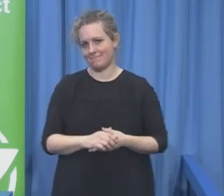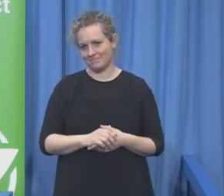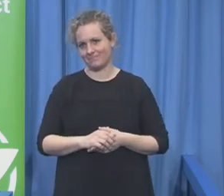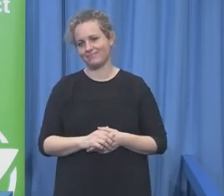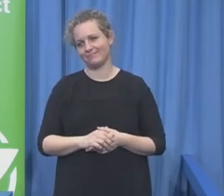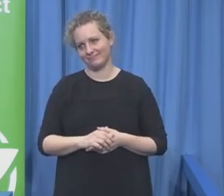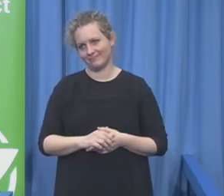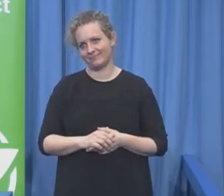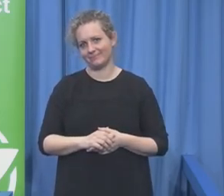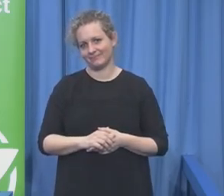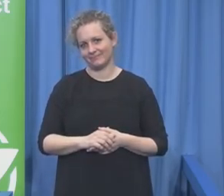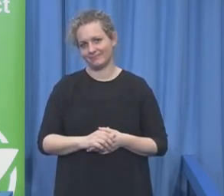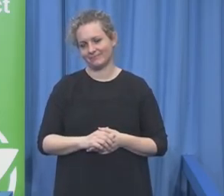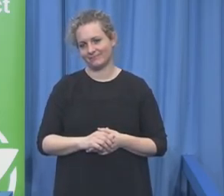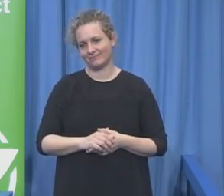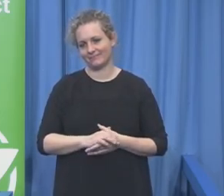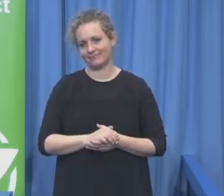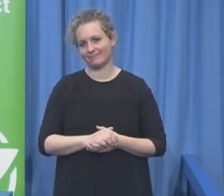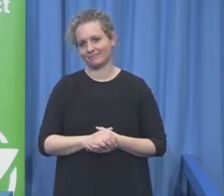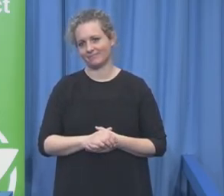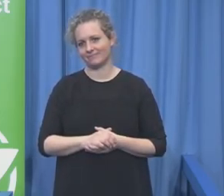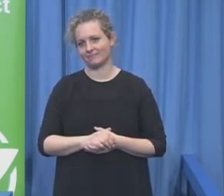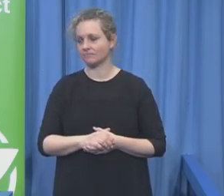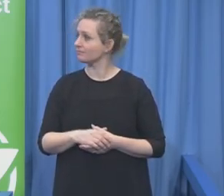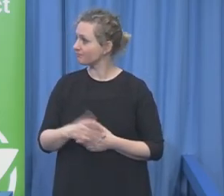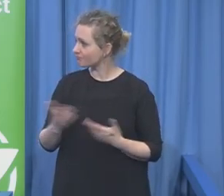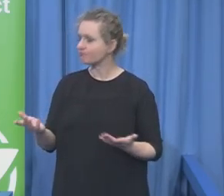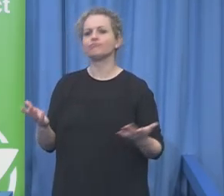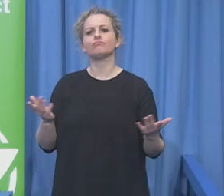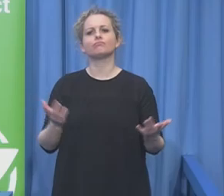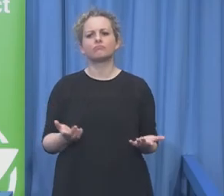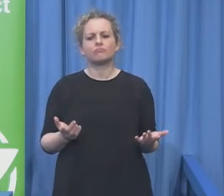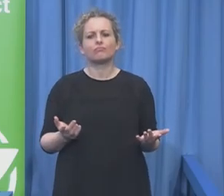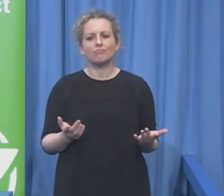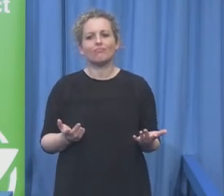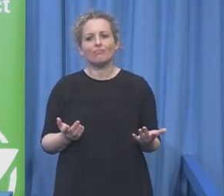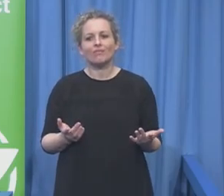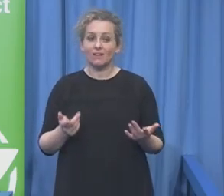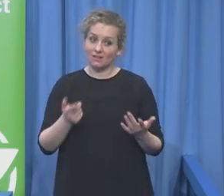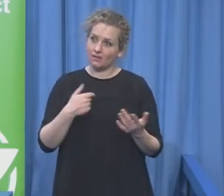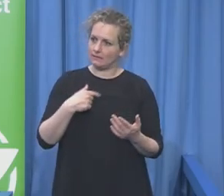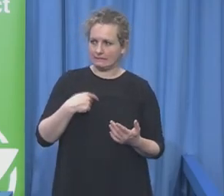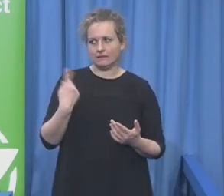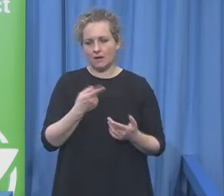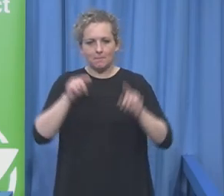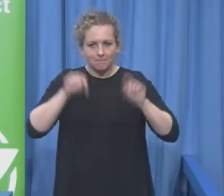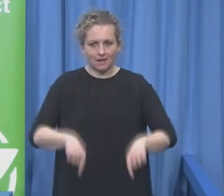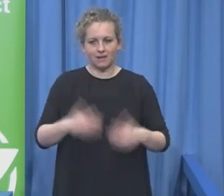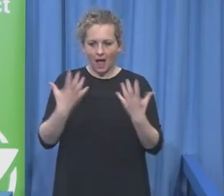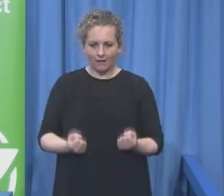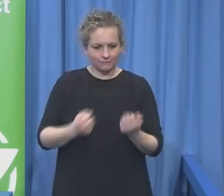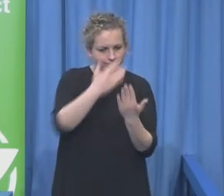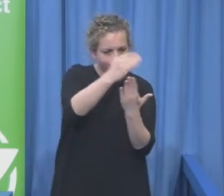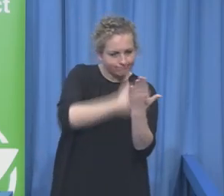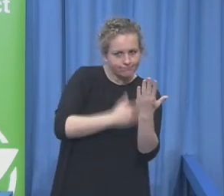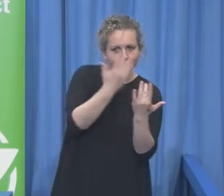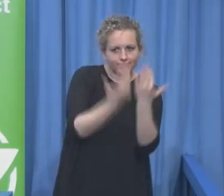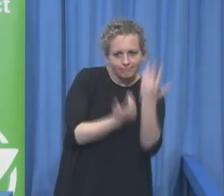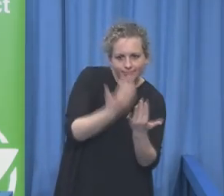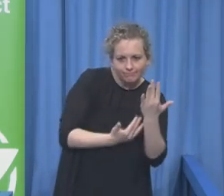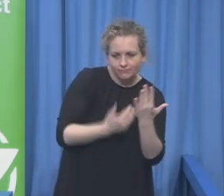as he says, the youth who comes into the training center, the youth who drop out from the training center, the youth who get